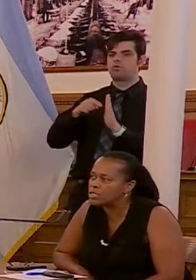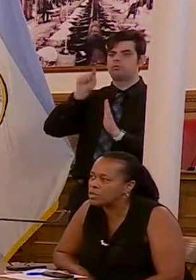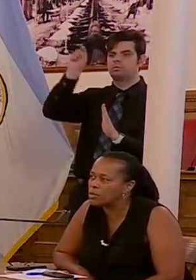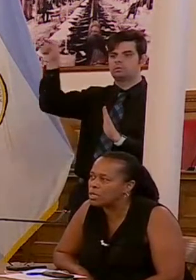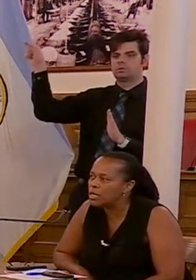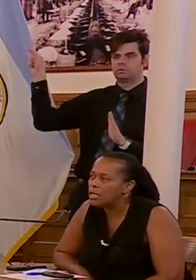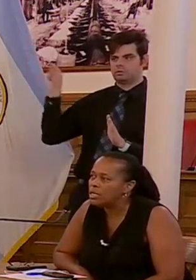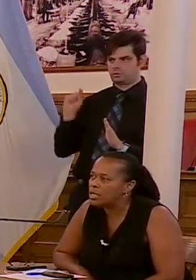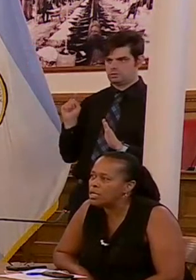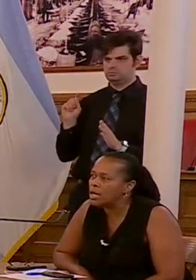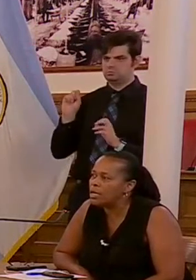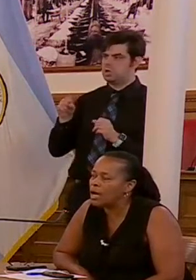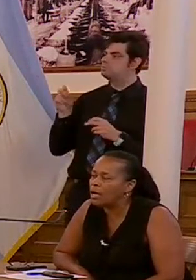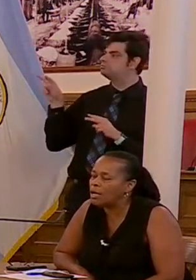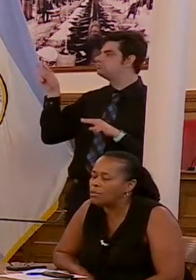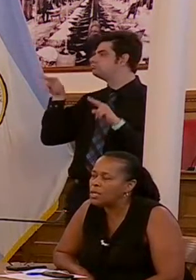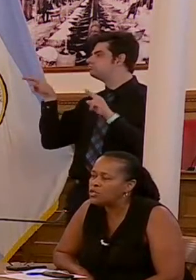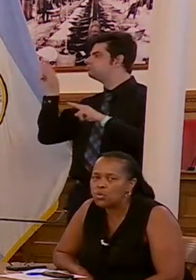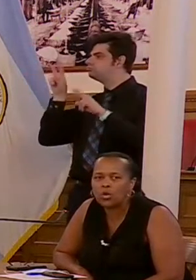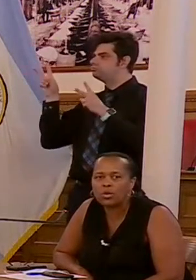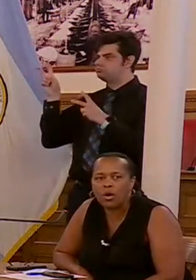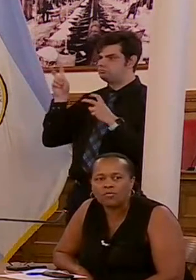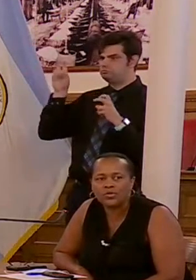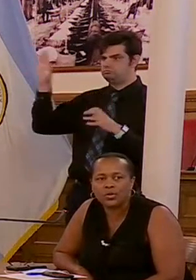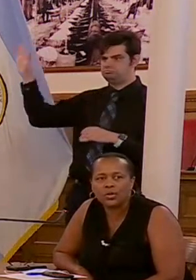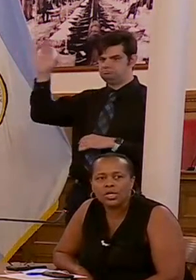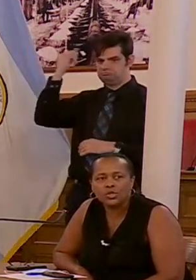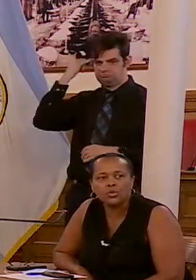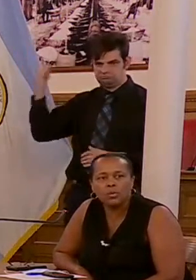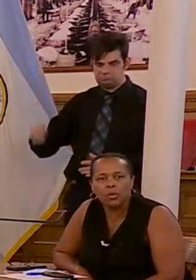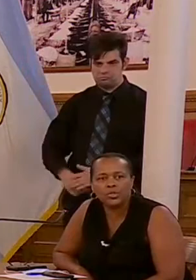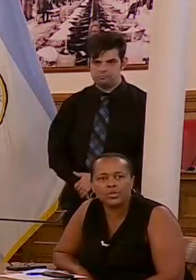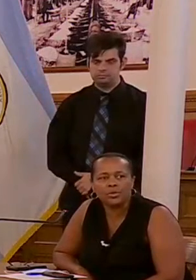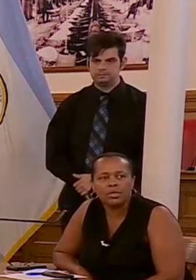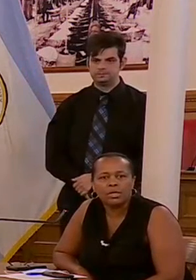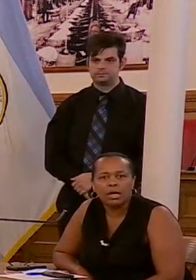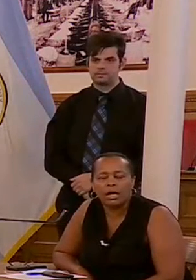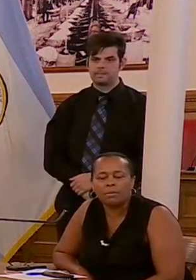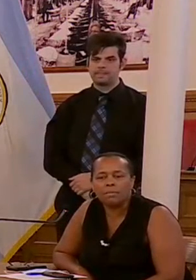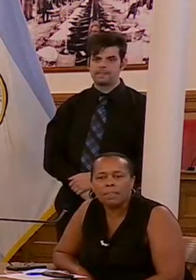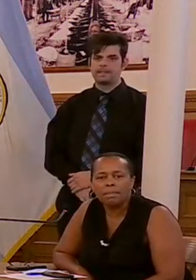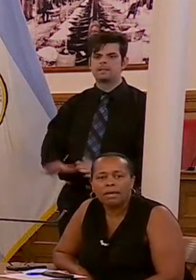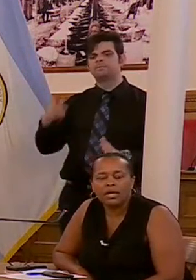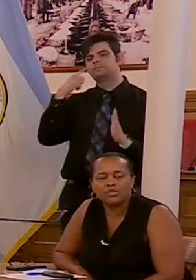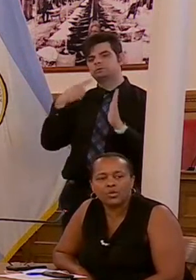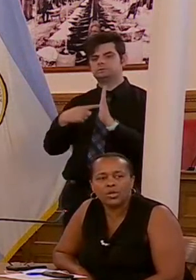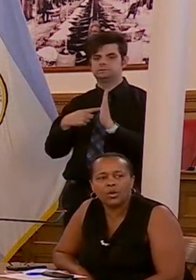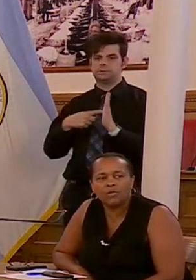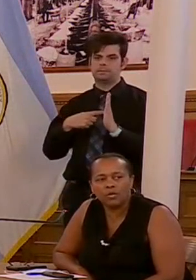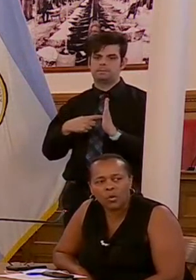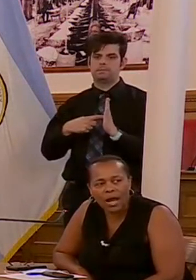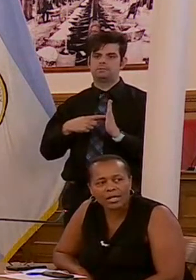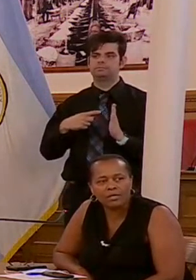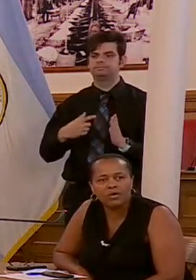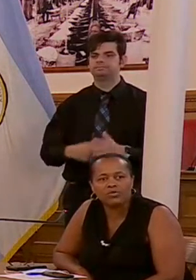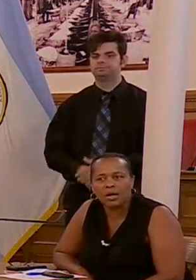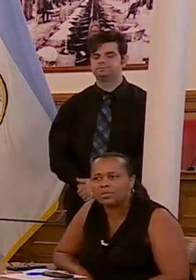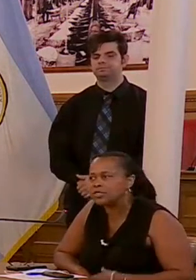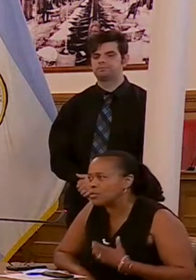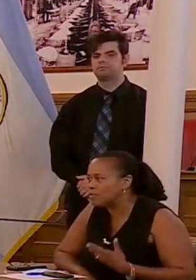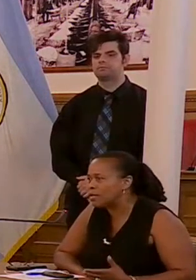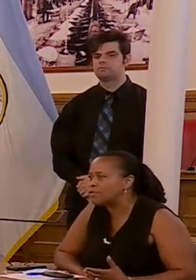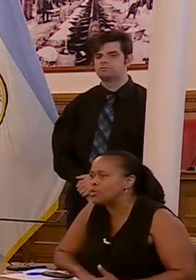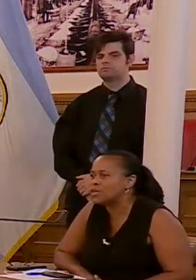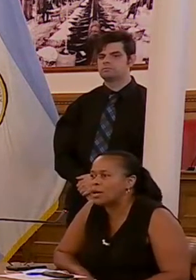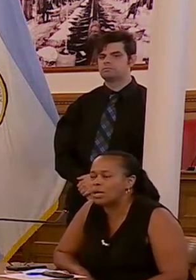don't necessarily need a sworn officer to report to? And so there are a variety of those